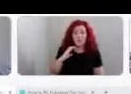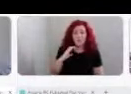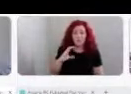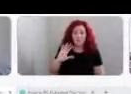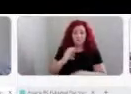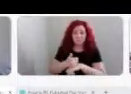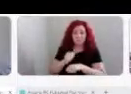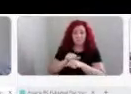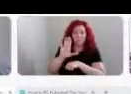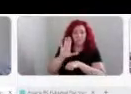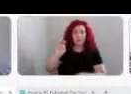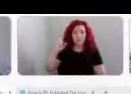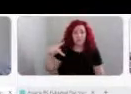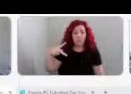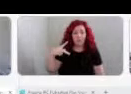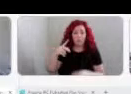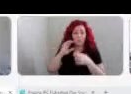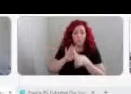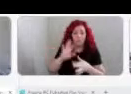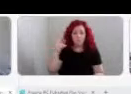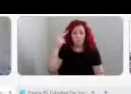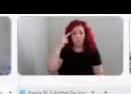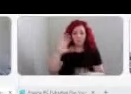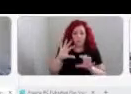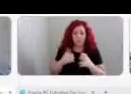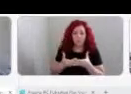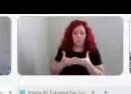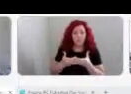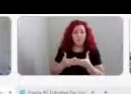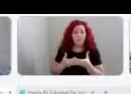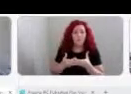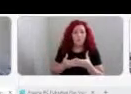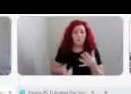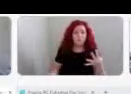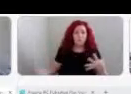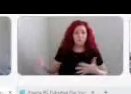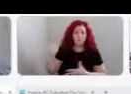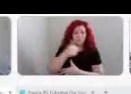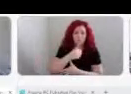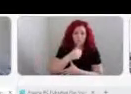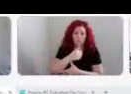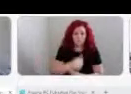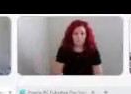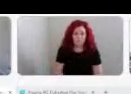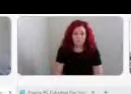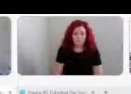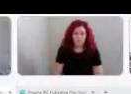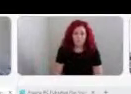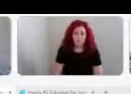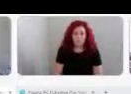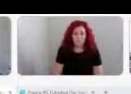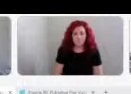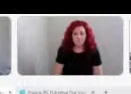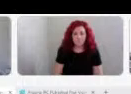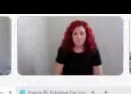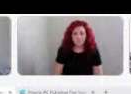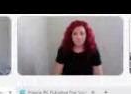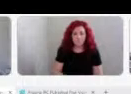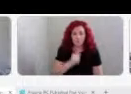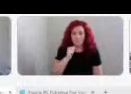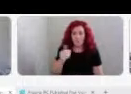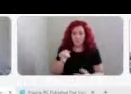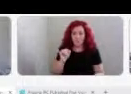via a political party and pretty much go to the head of the line um this is not what the irc was set up